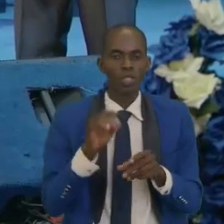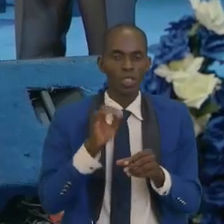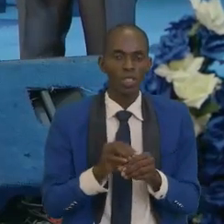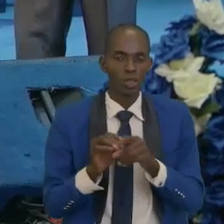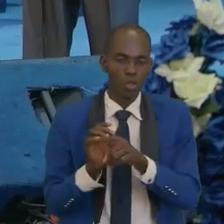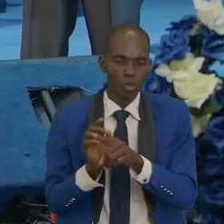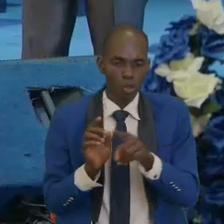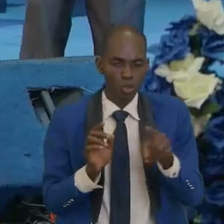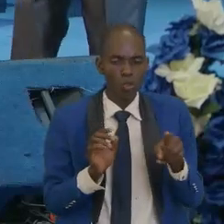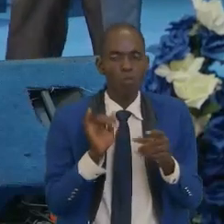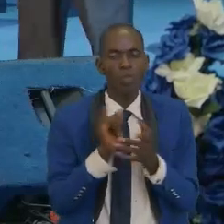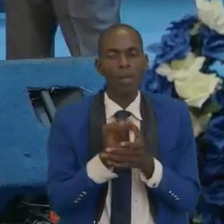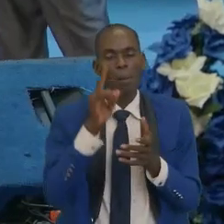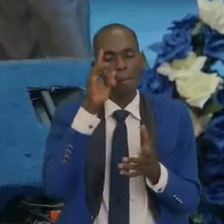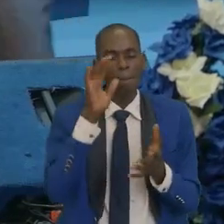that believe.